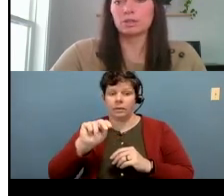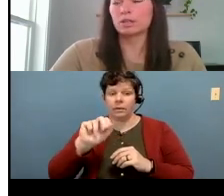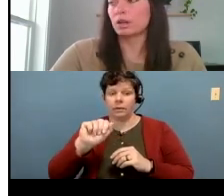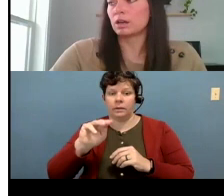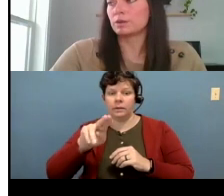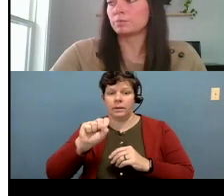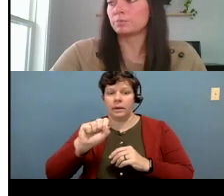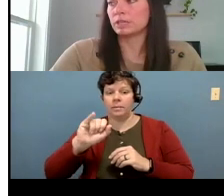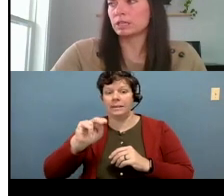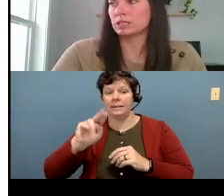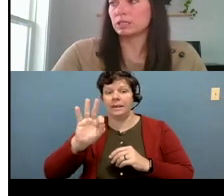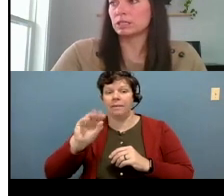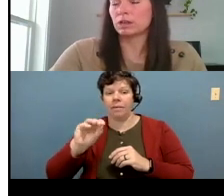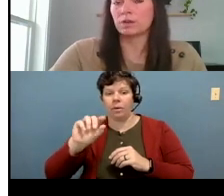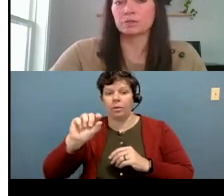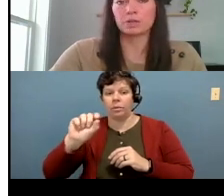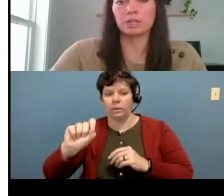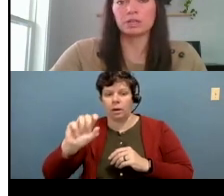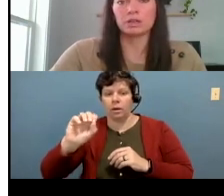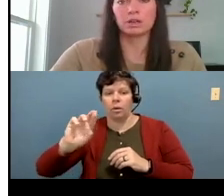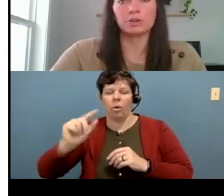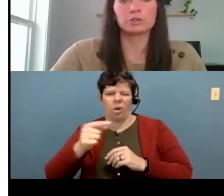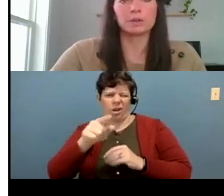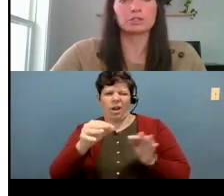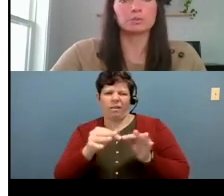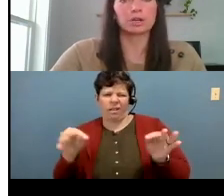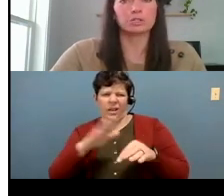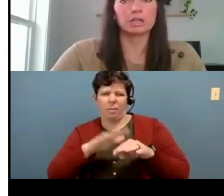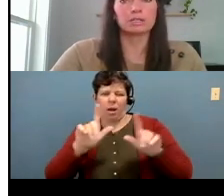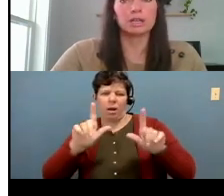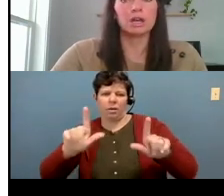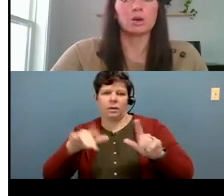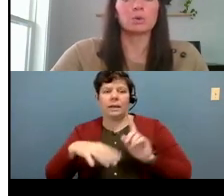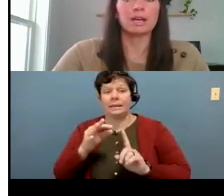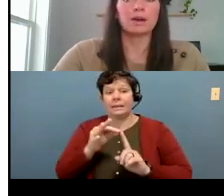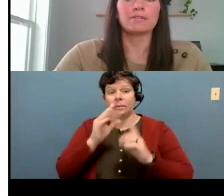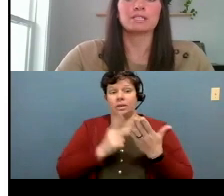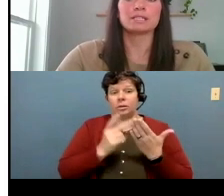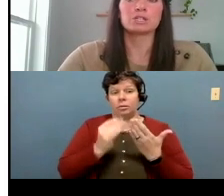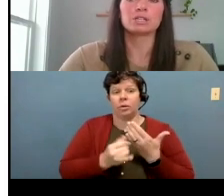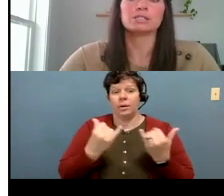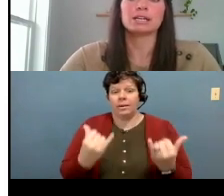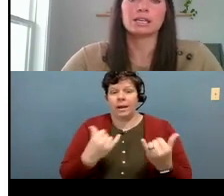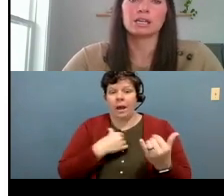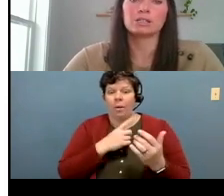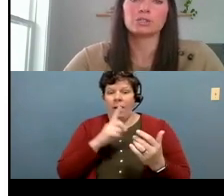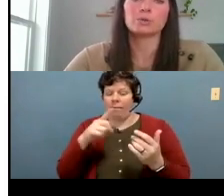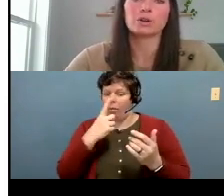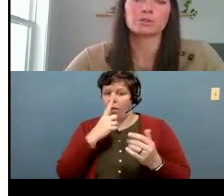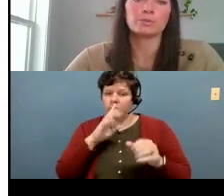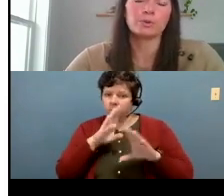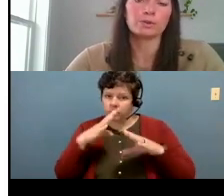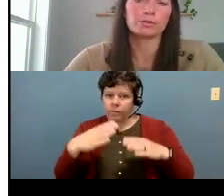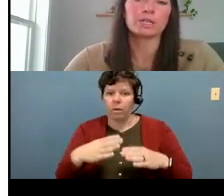www.namusinfo.org, the link is listed there on the screen. Under special projects, we now have a section dedicated to